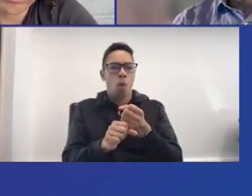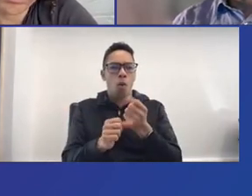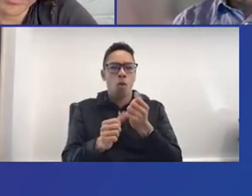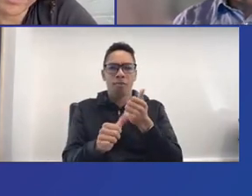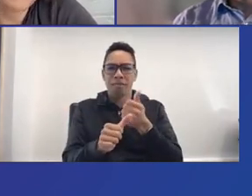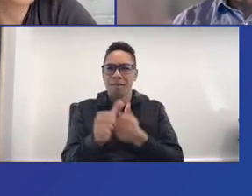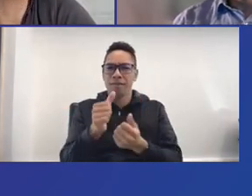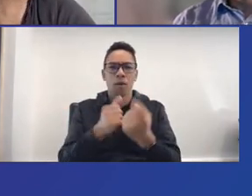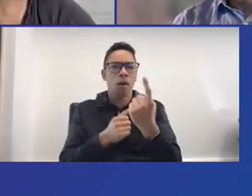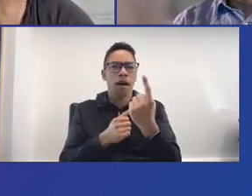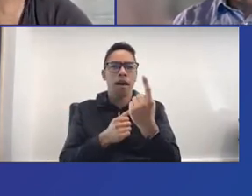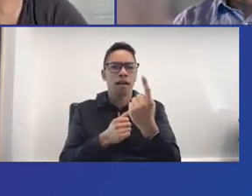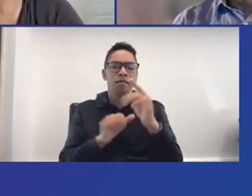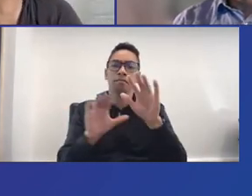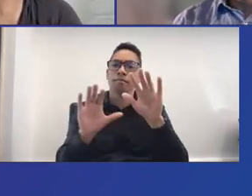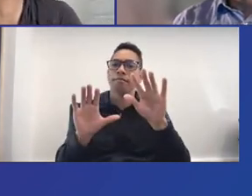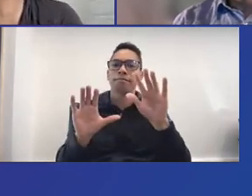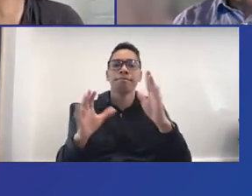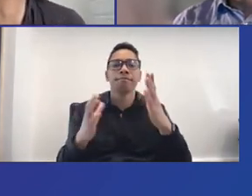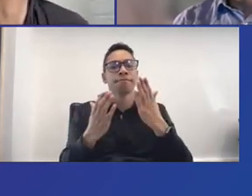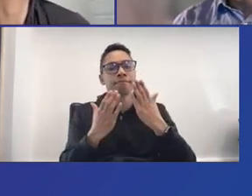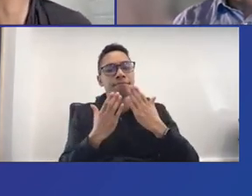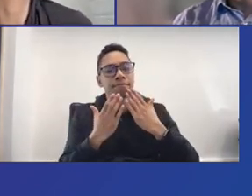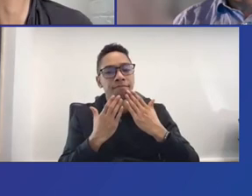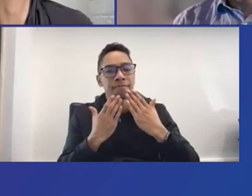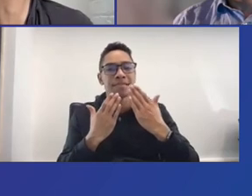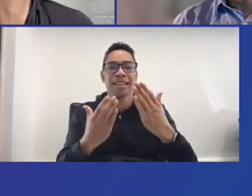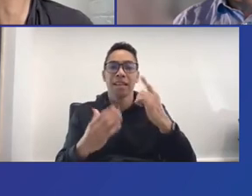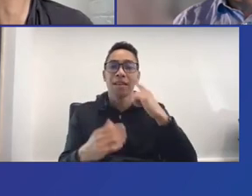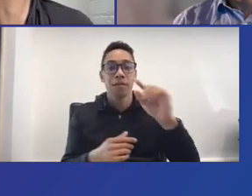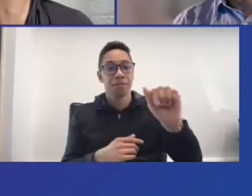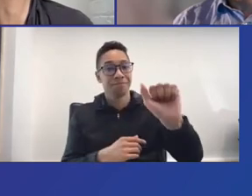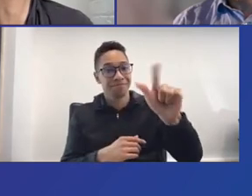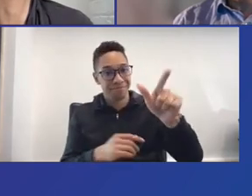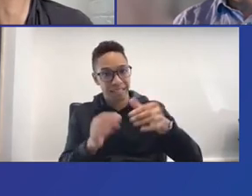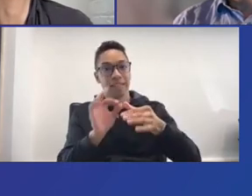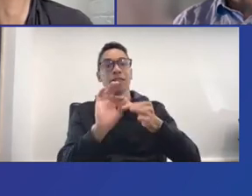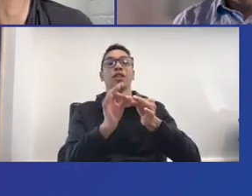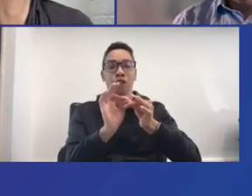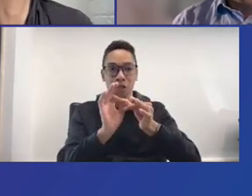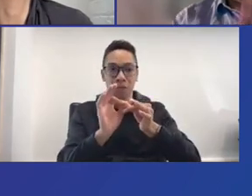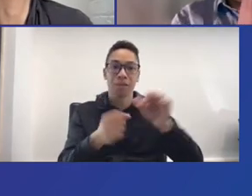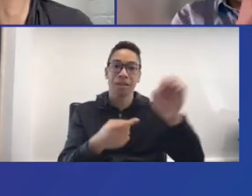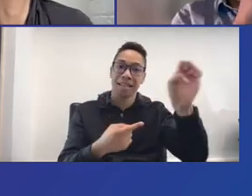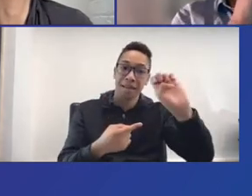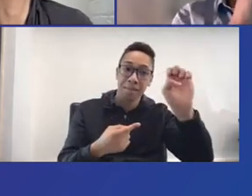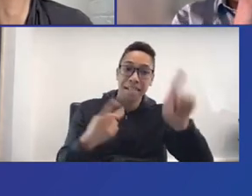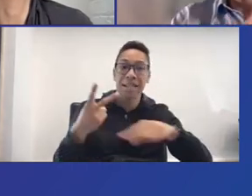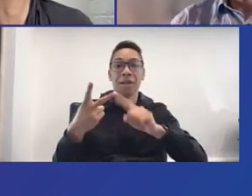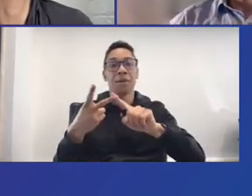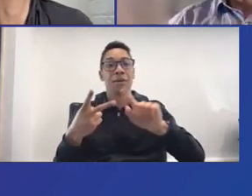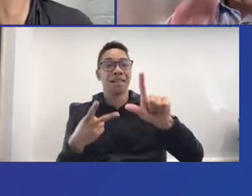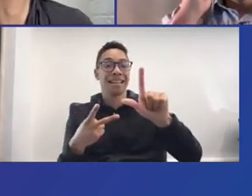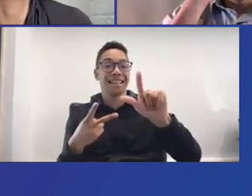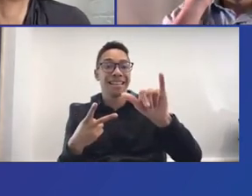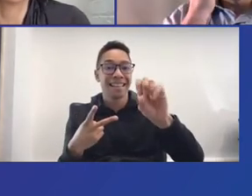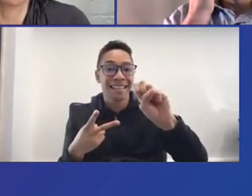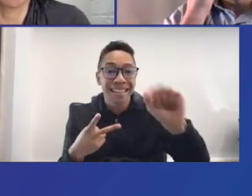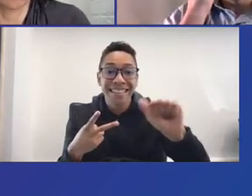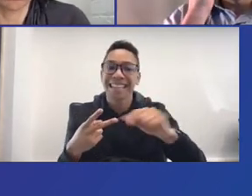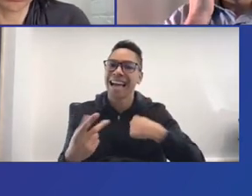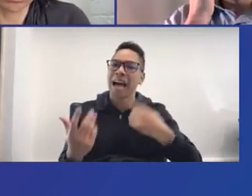everyone. Thank you so much, ASL interpreters, Emilio and Lisa, Ronaldo. I want to